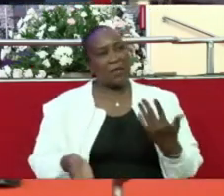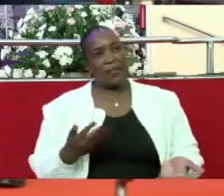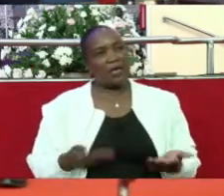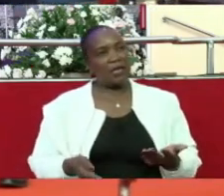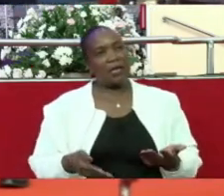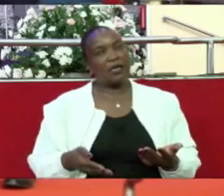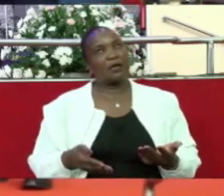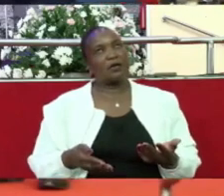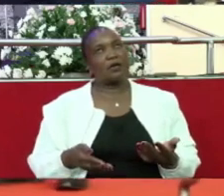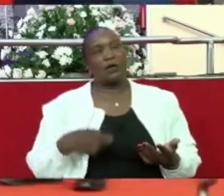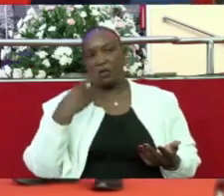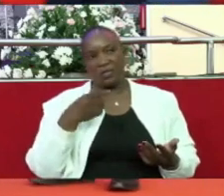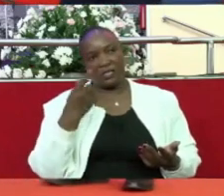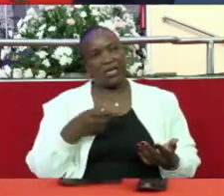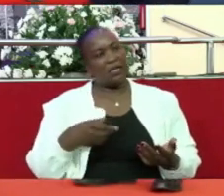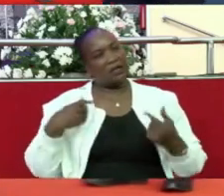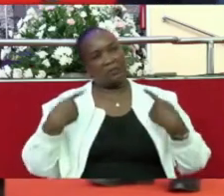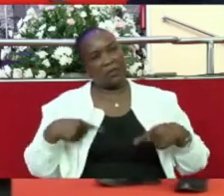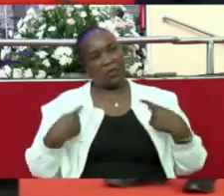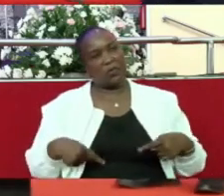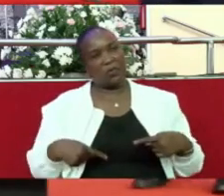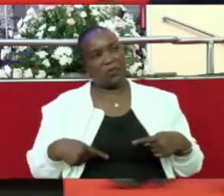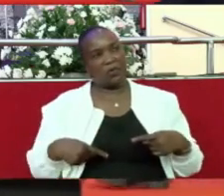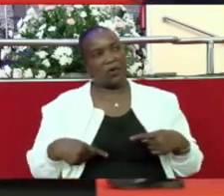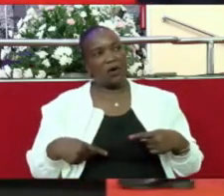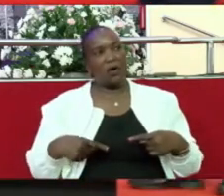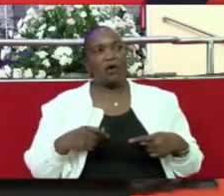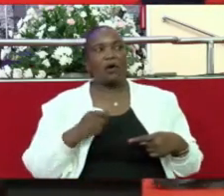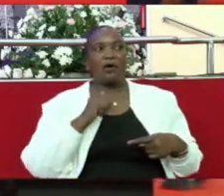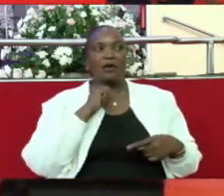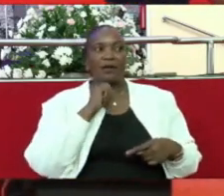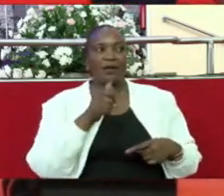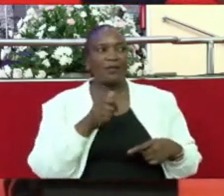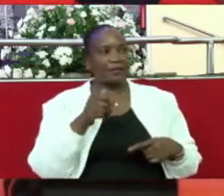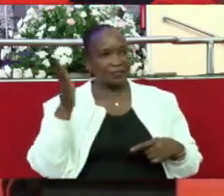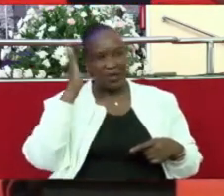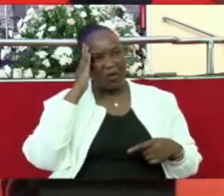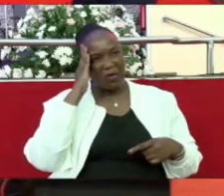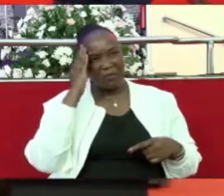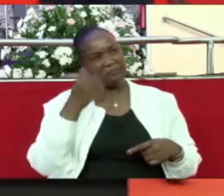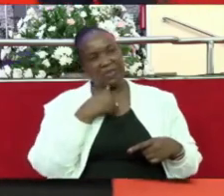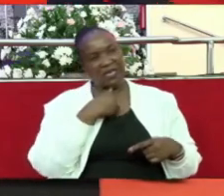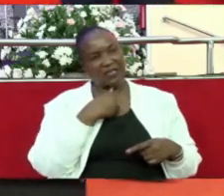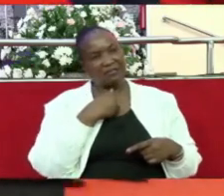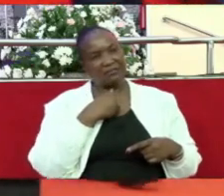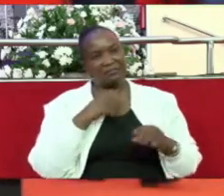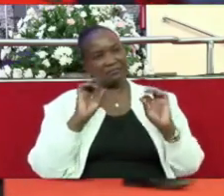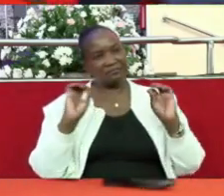me. But the grace of God can make you to be loved. Not first by